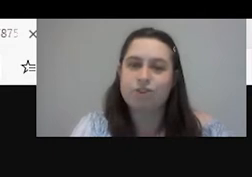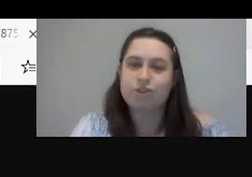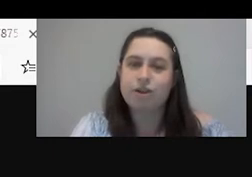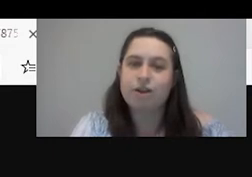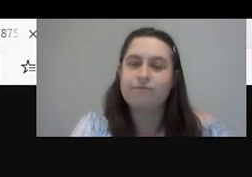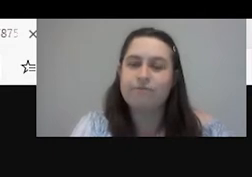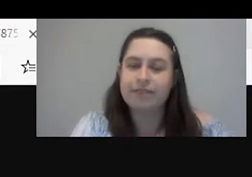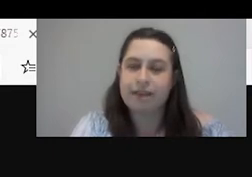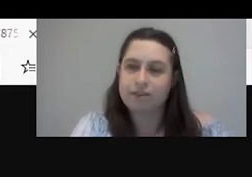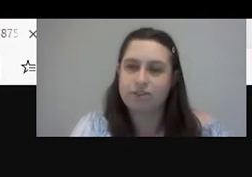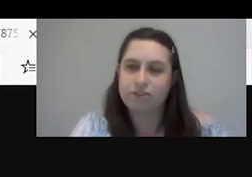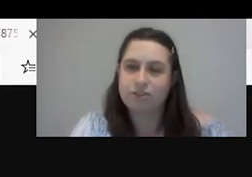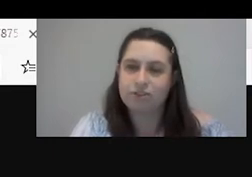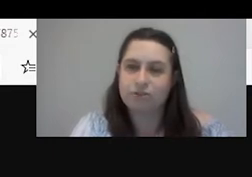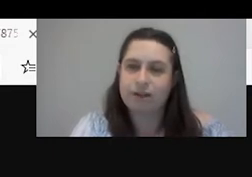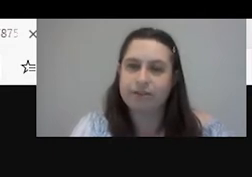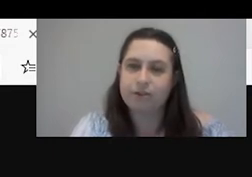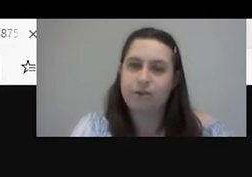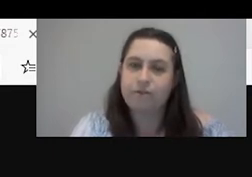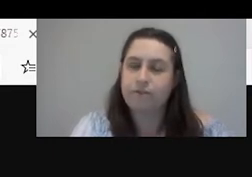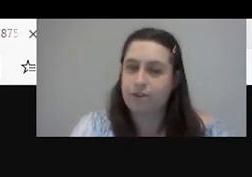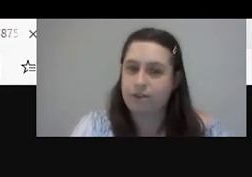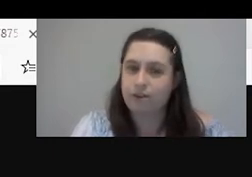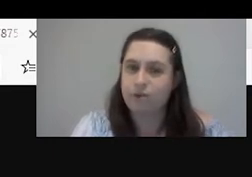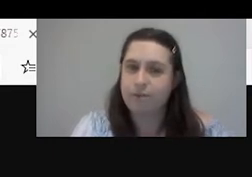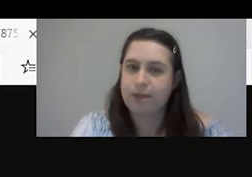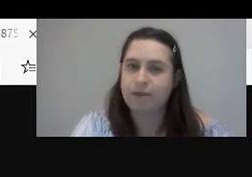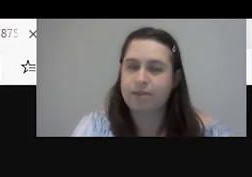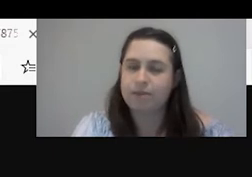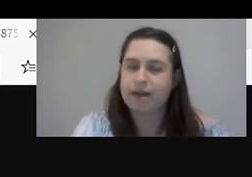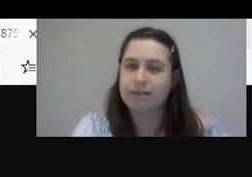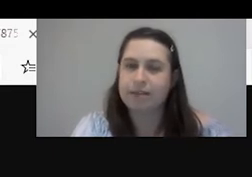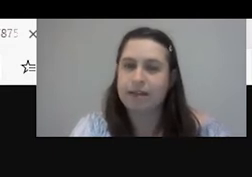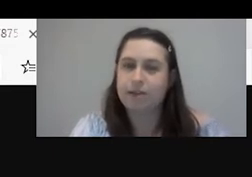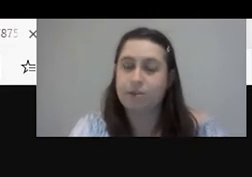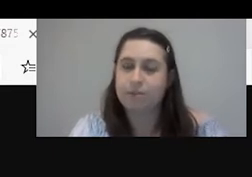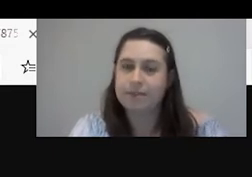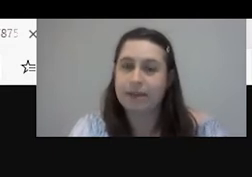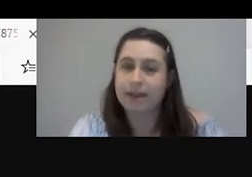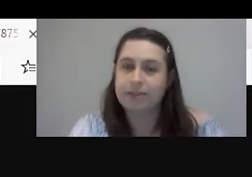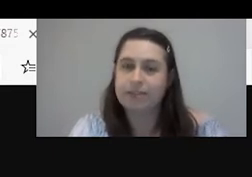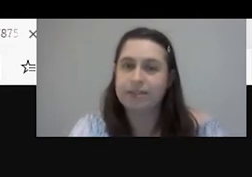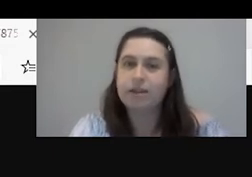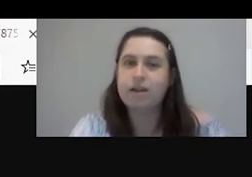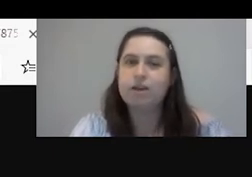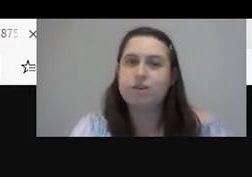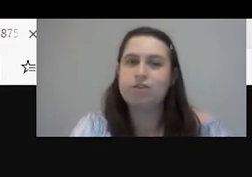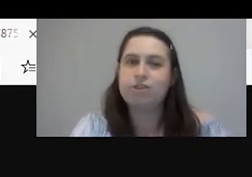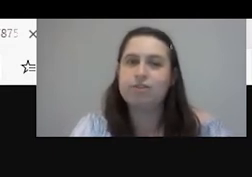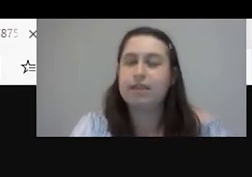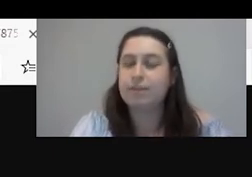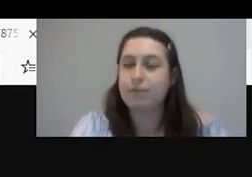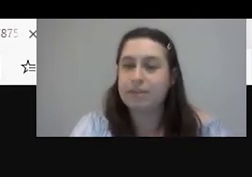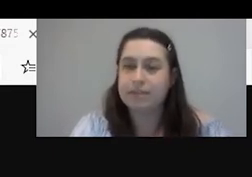to research the stories of local women that were held in local museum collections